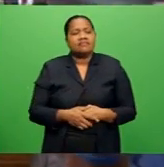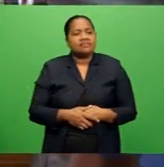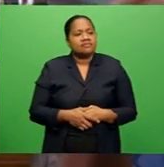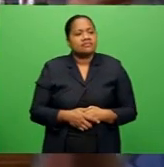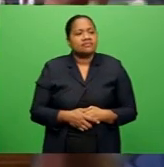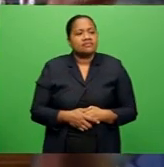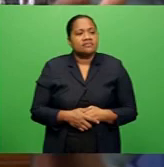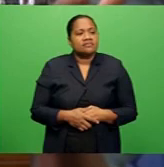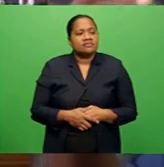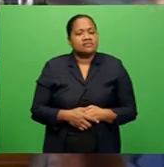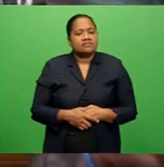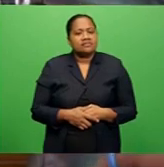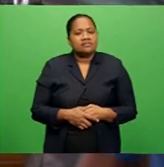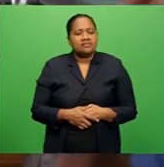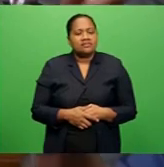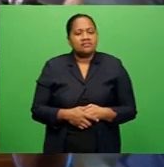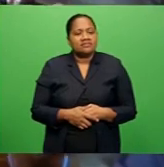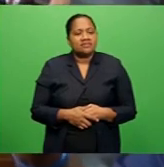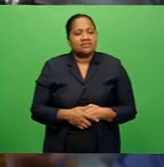behind